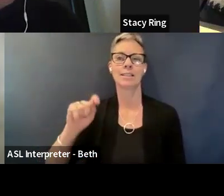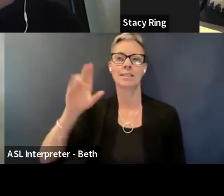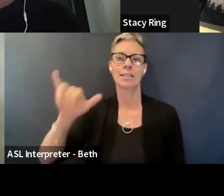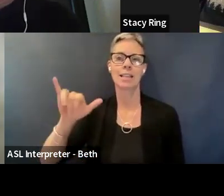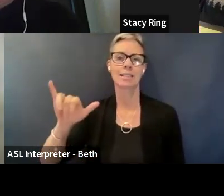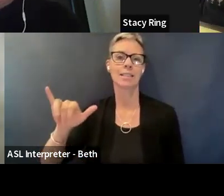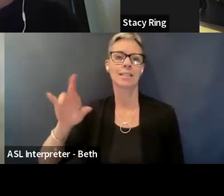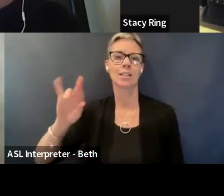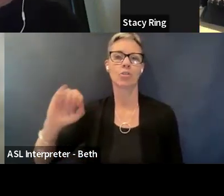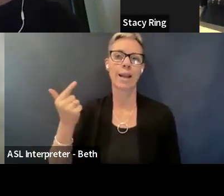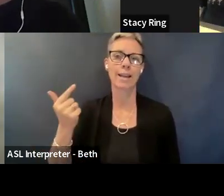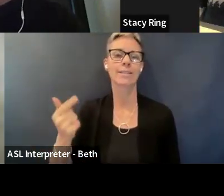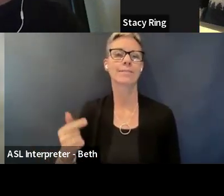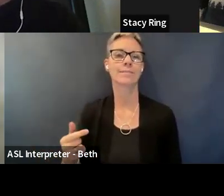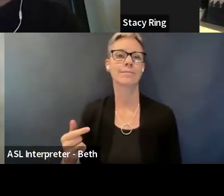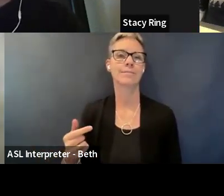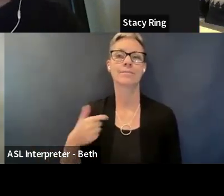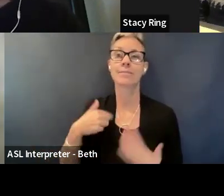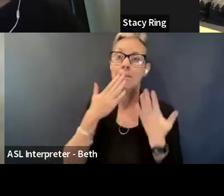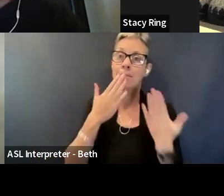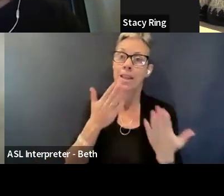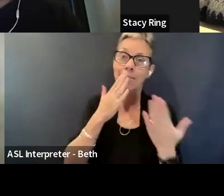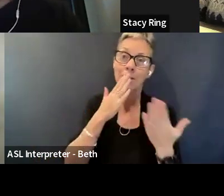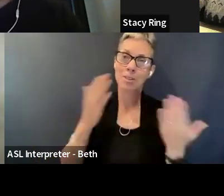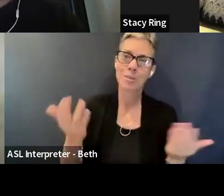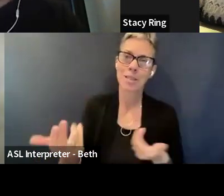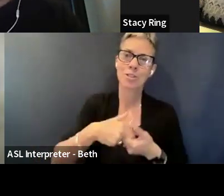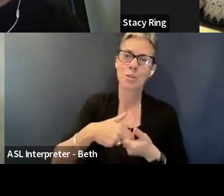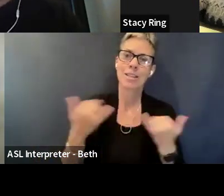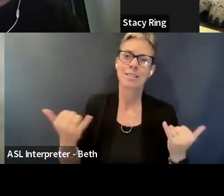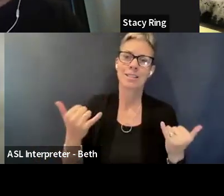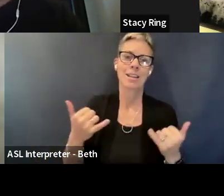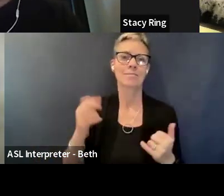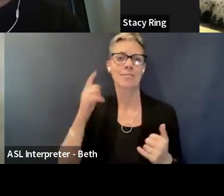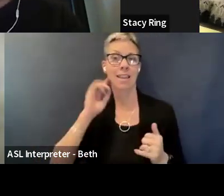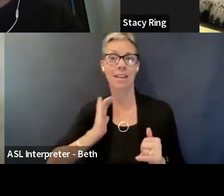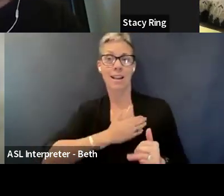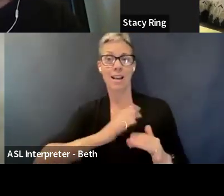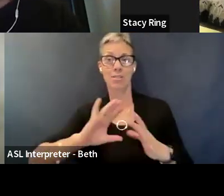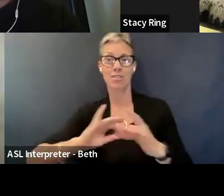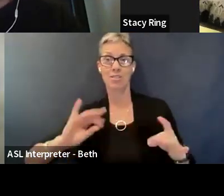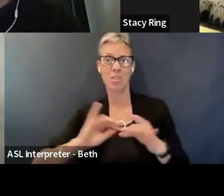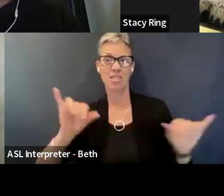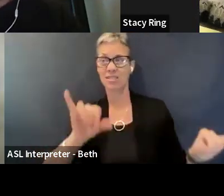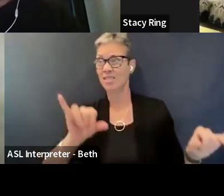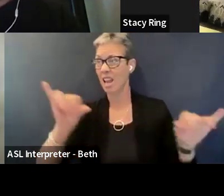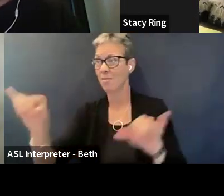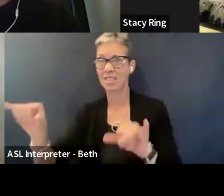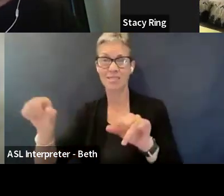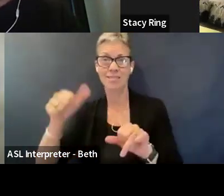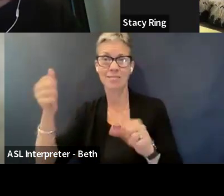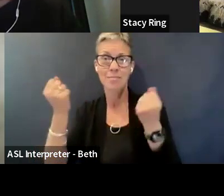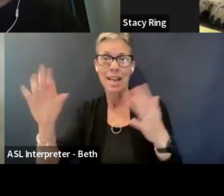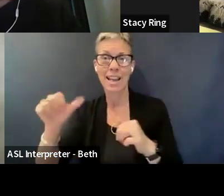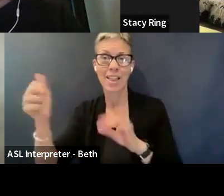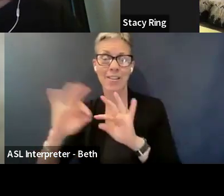I am Stacy Ring, and I'm thankful to be here because I think that our story is like a lot of other families. So I hope